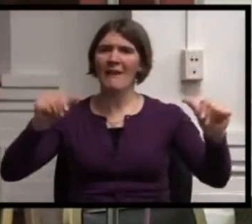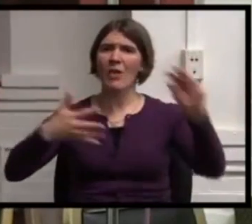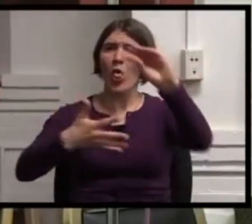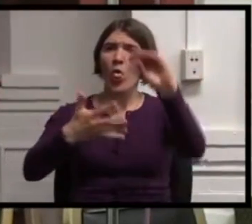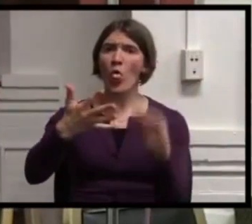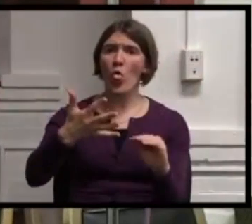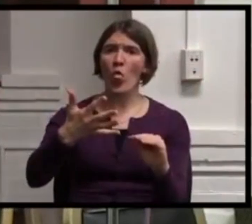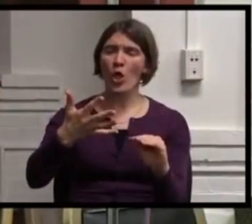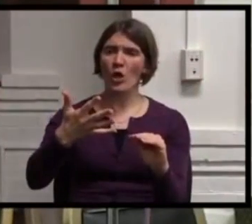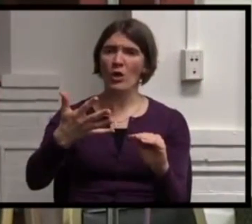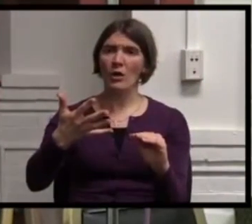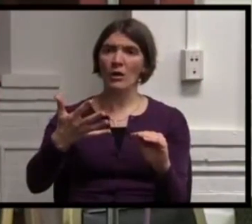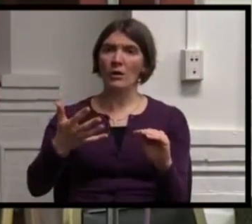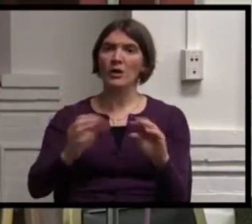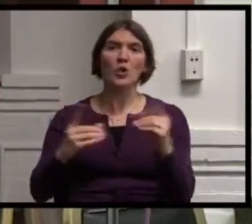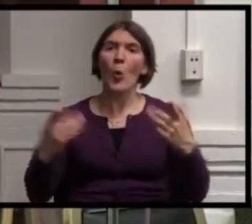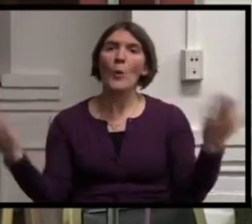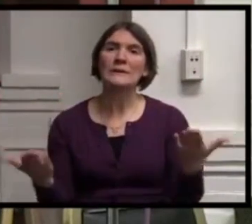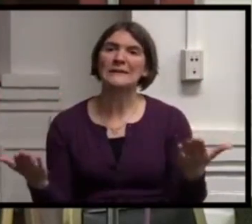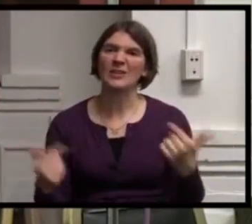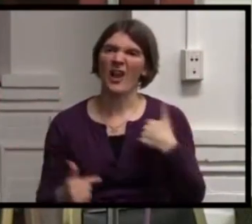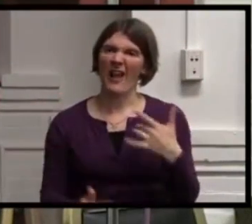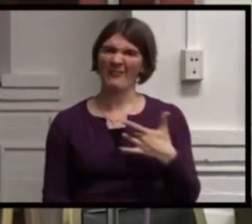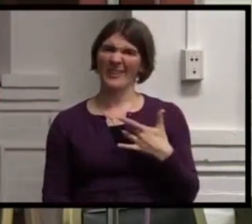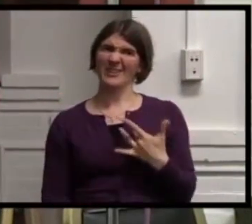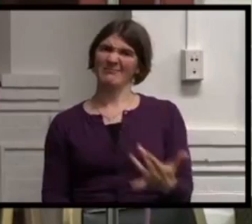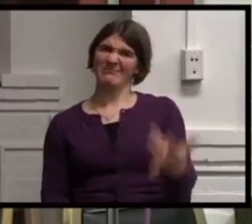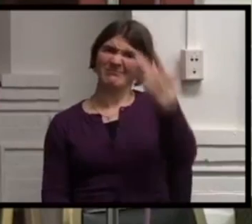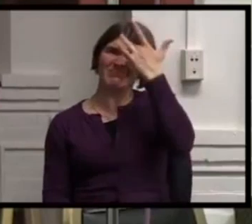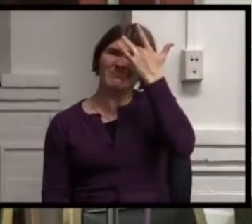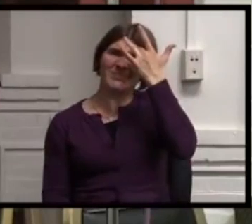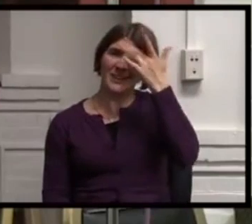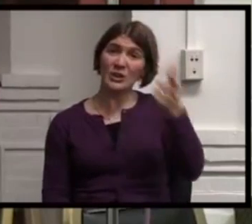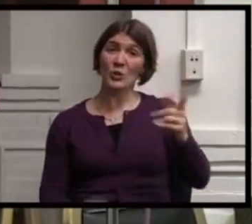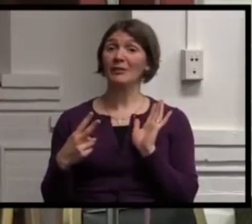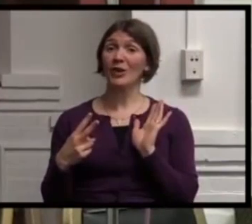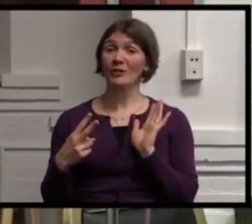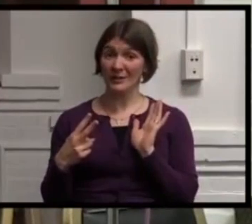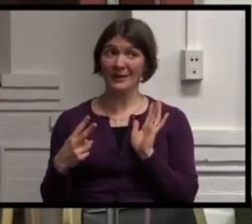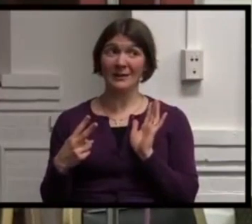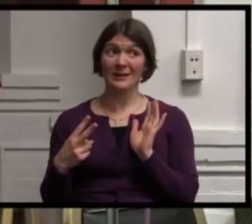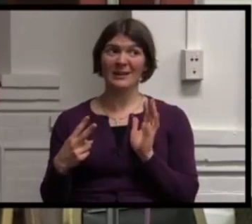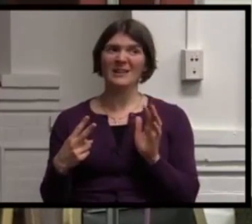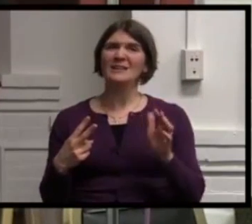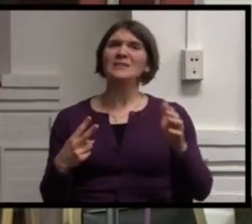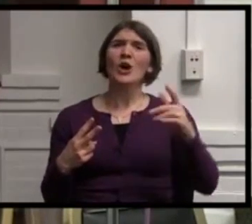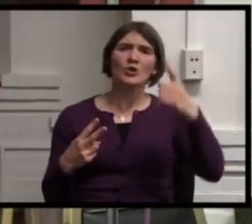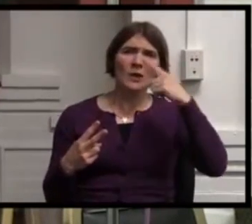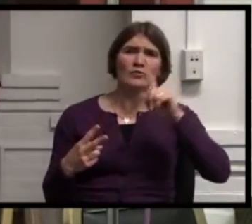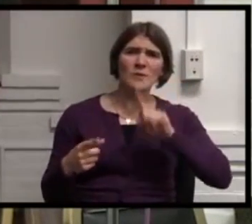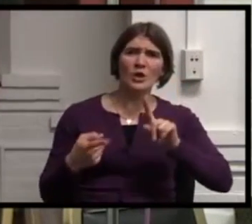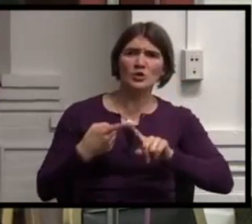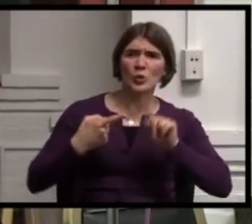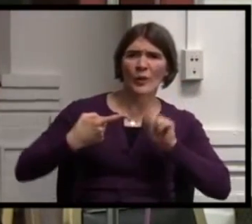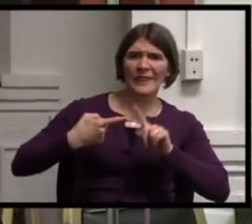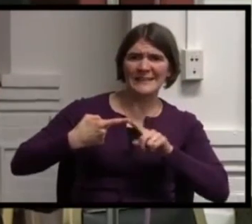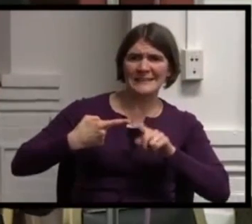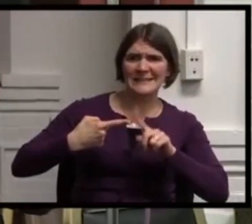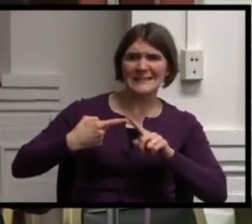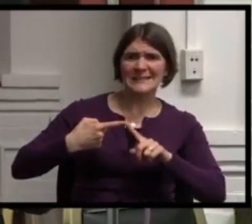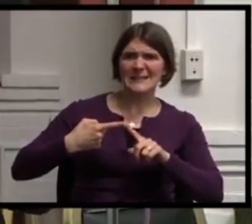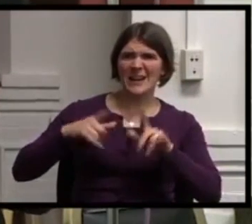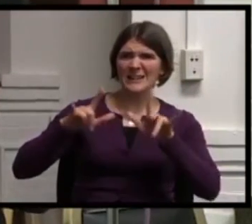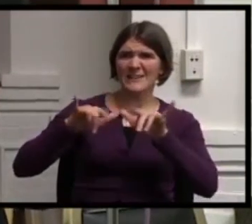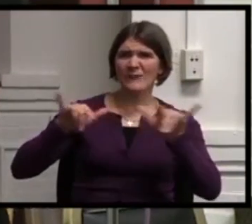general public. And that makes a statement in itself also. So could I get a response in terms